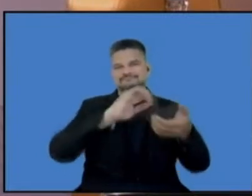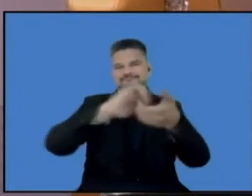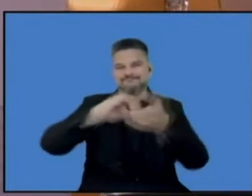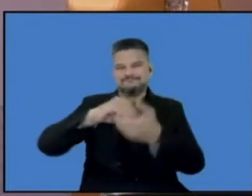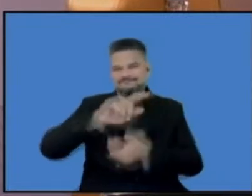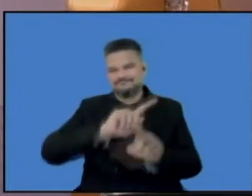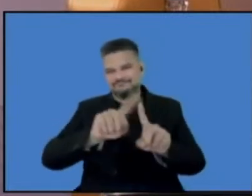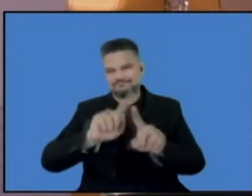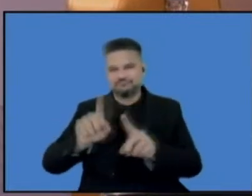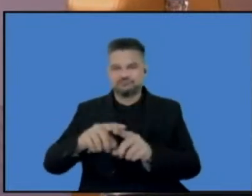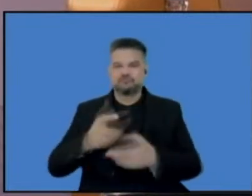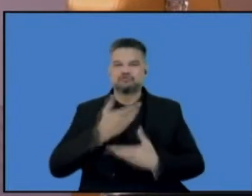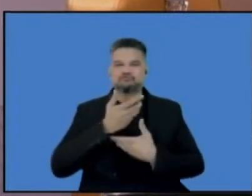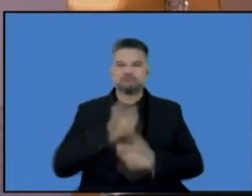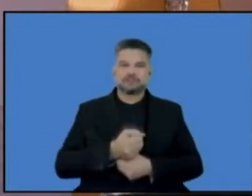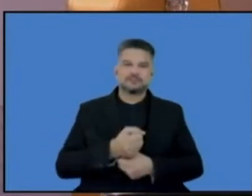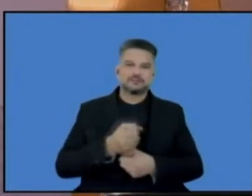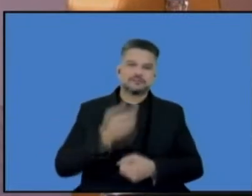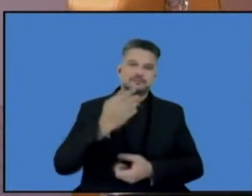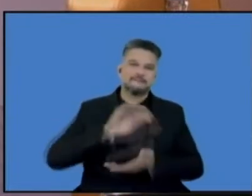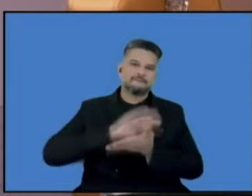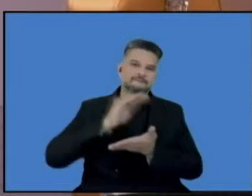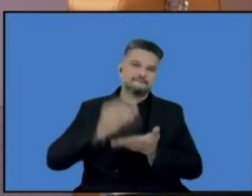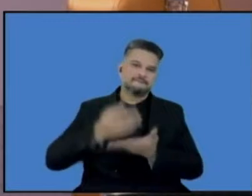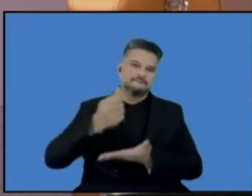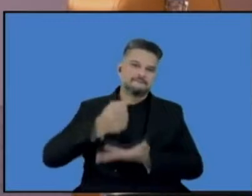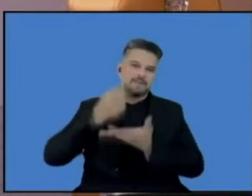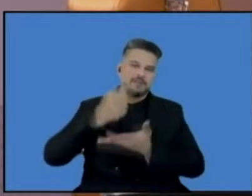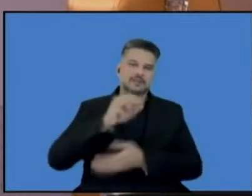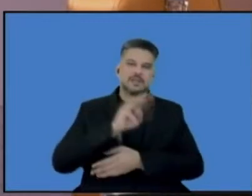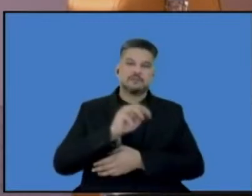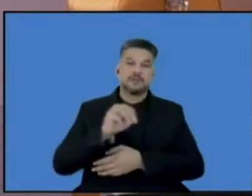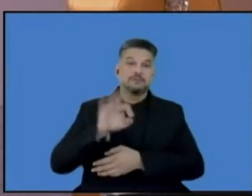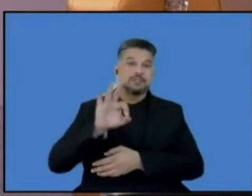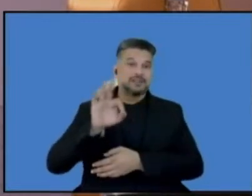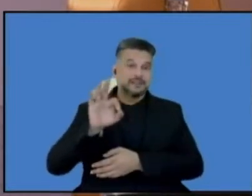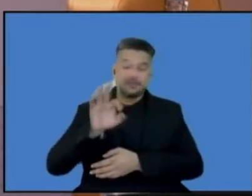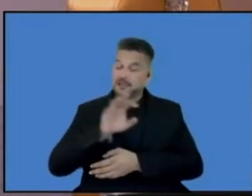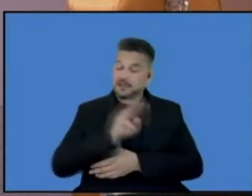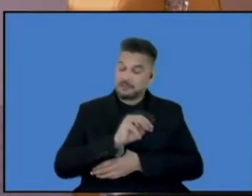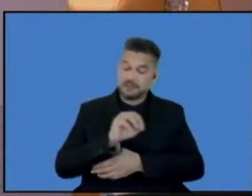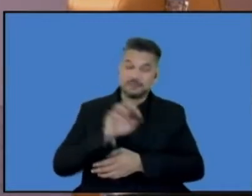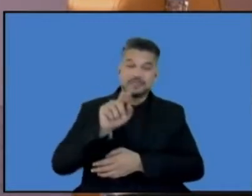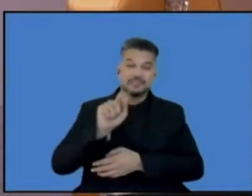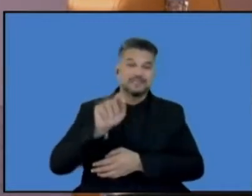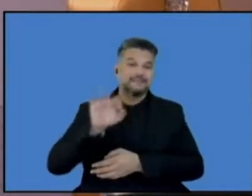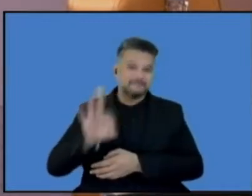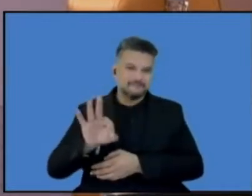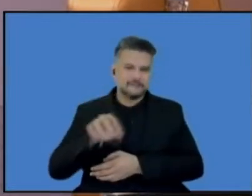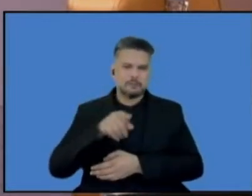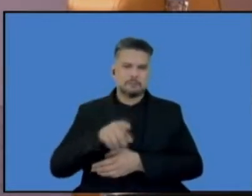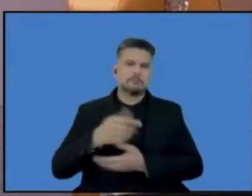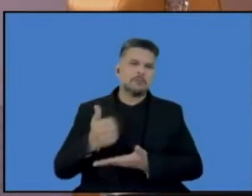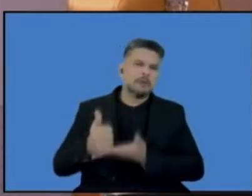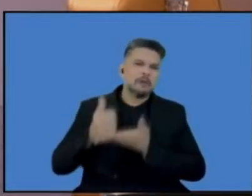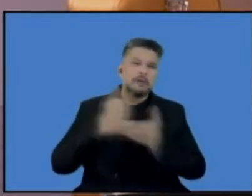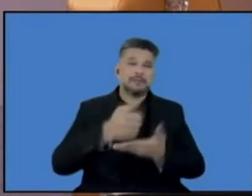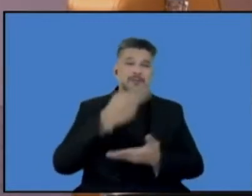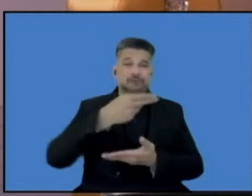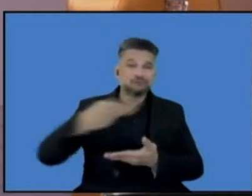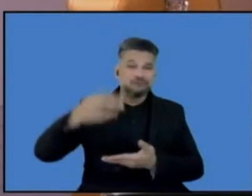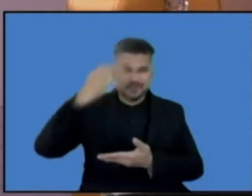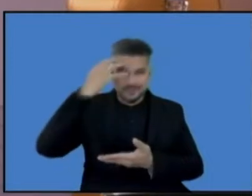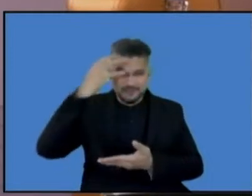as well. But this joint program has significantly supports the government of Indonesia in strengthening the migration